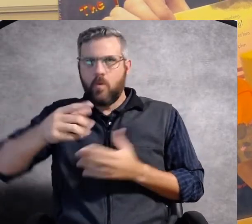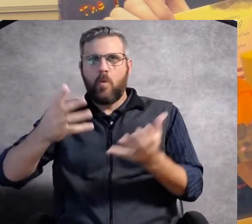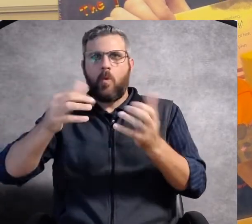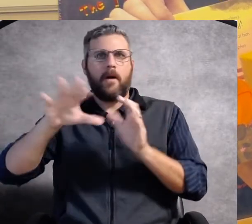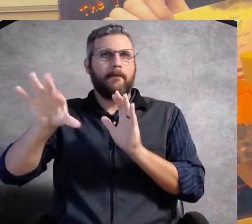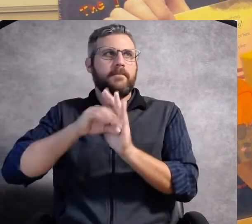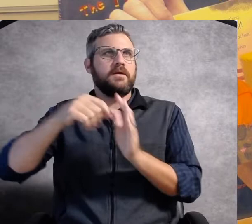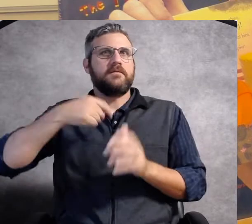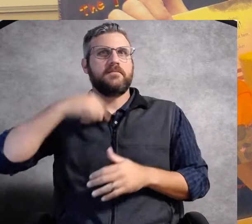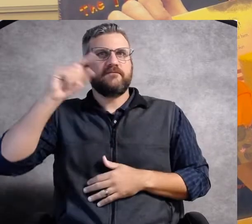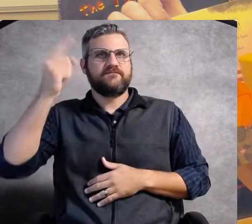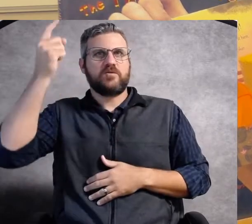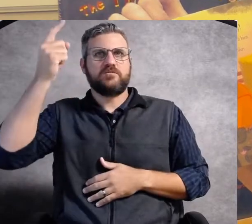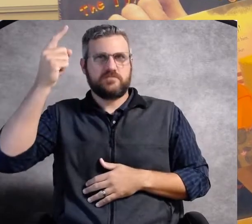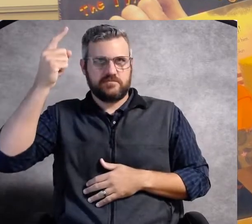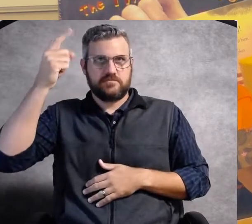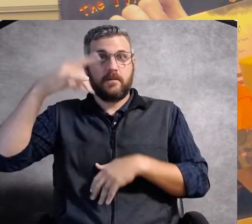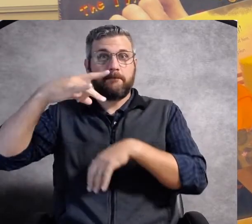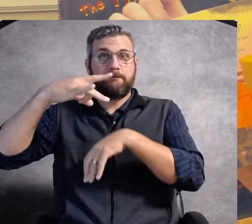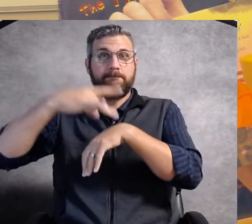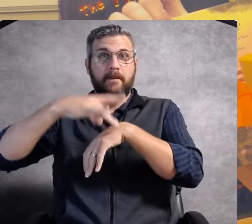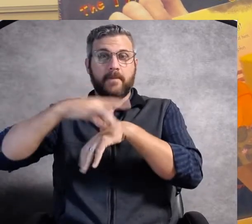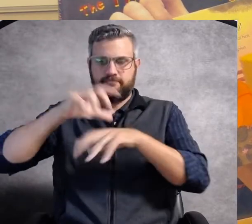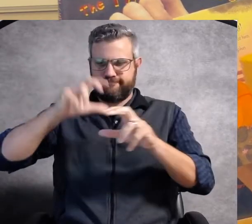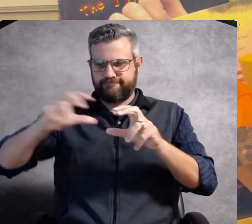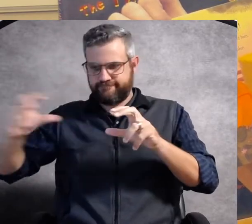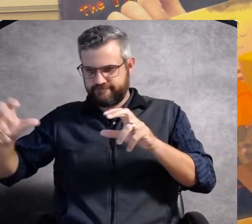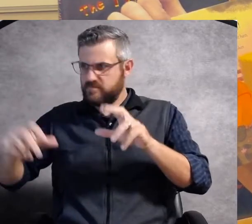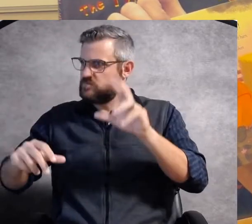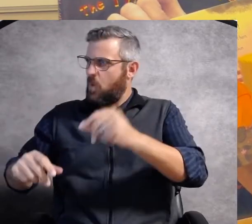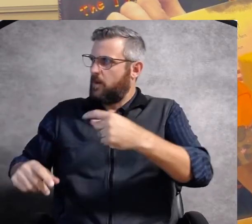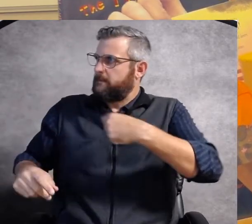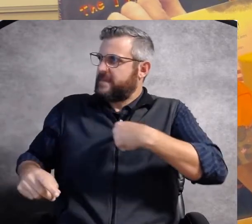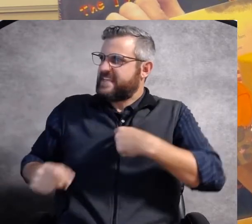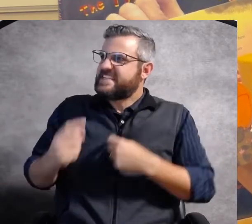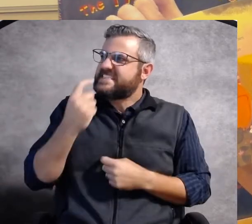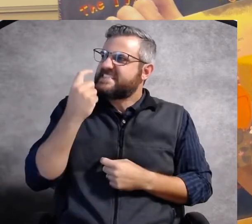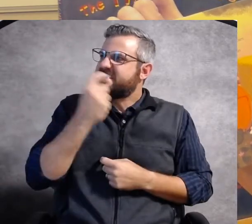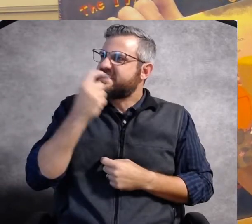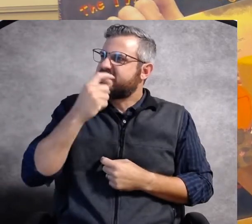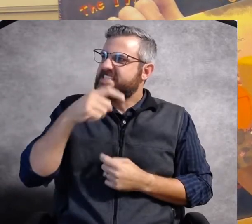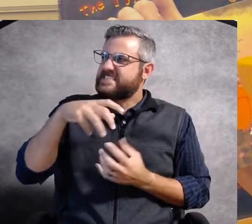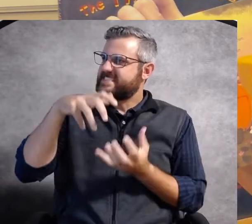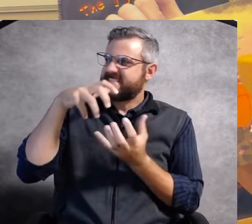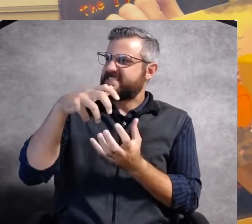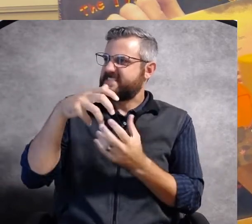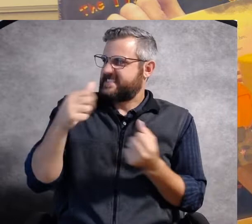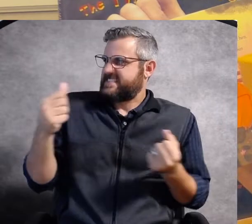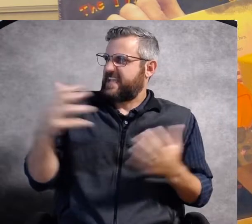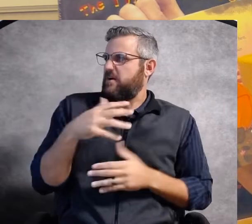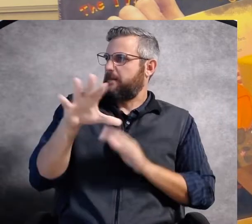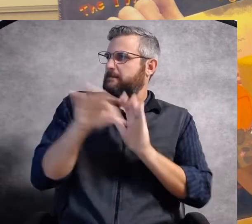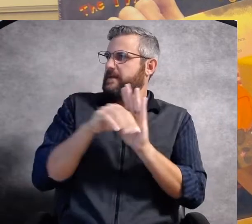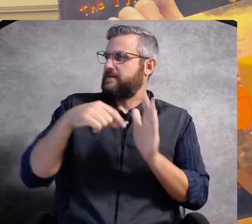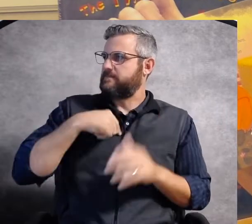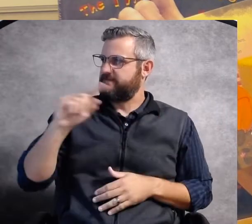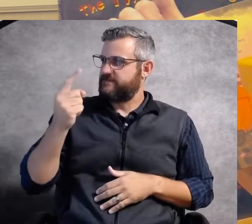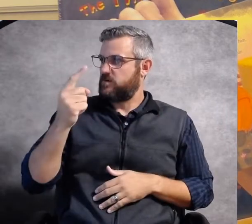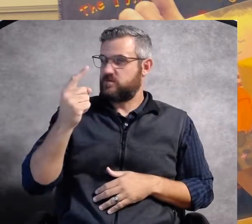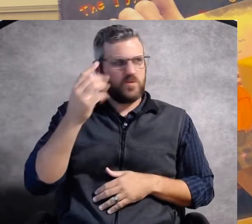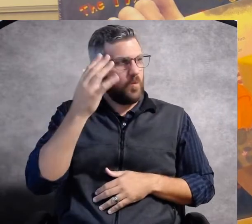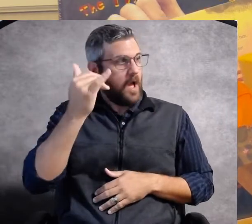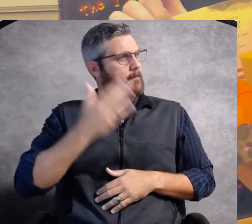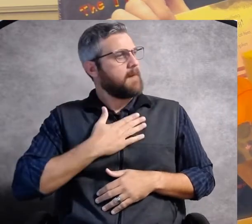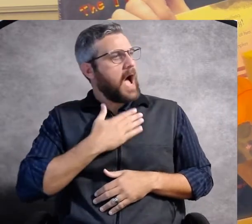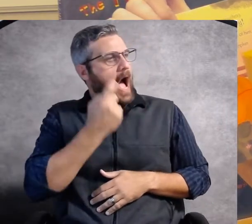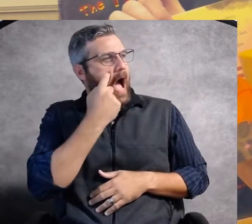all wanted to be chosen first. No, my teeth are the scariest. I'll get chosen first